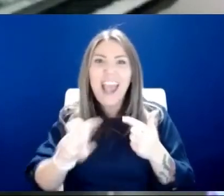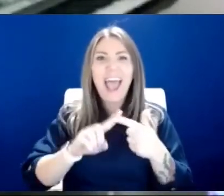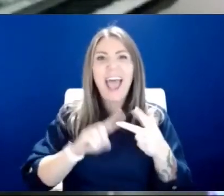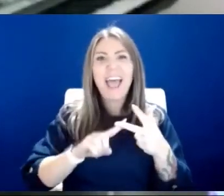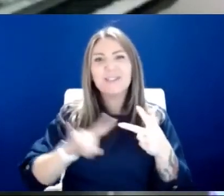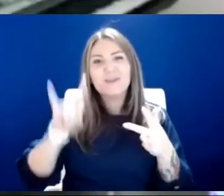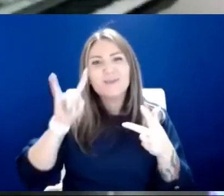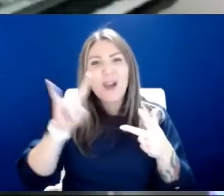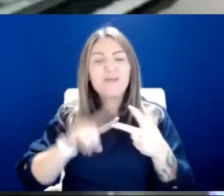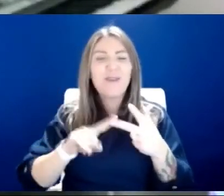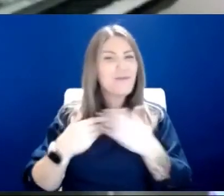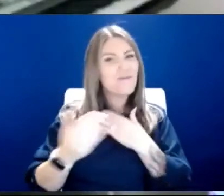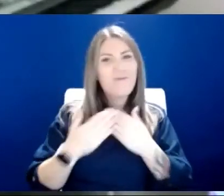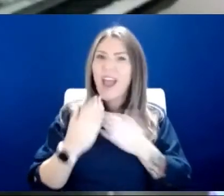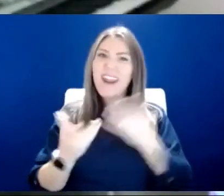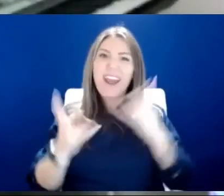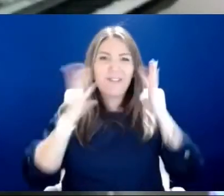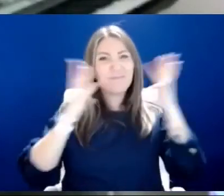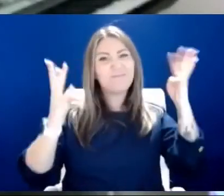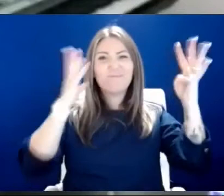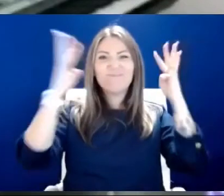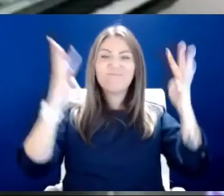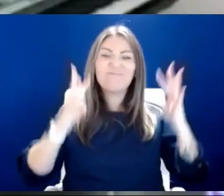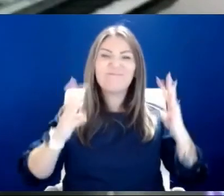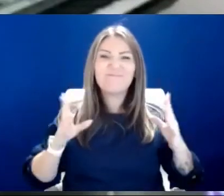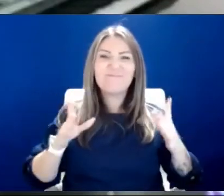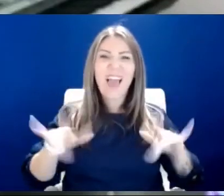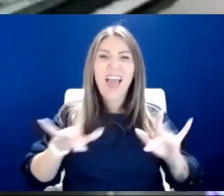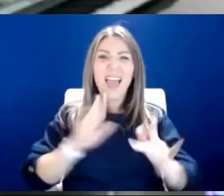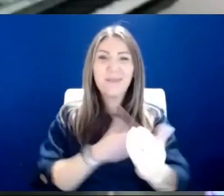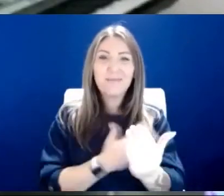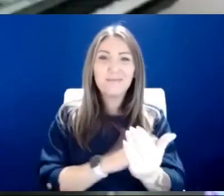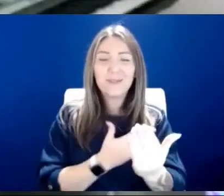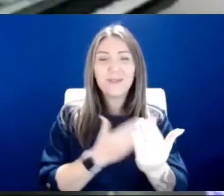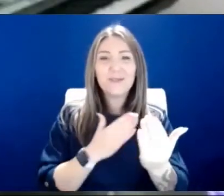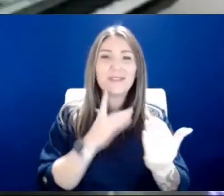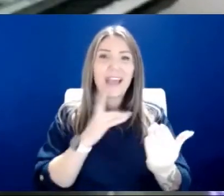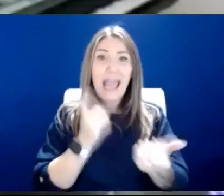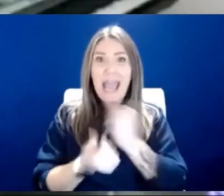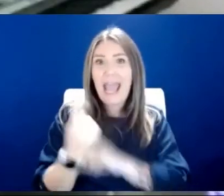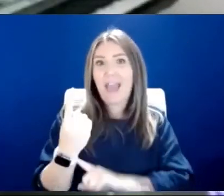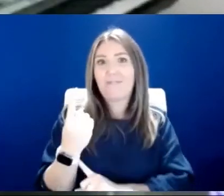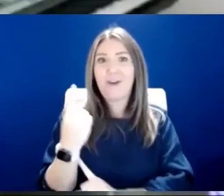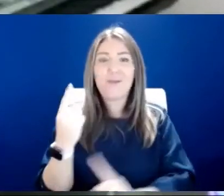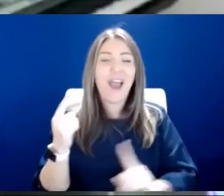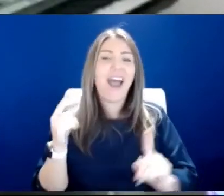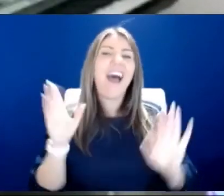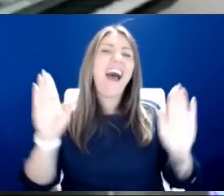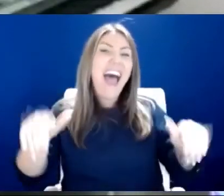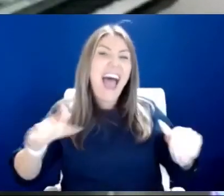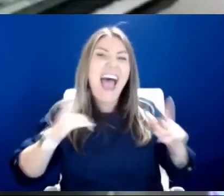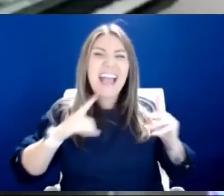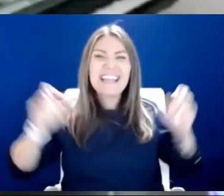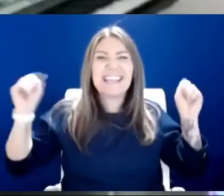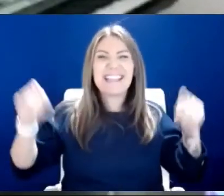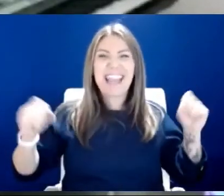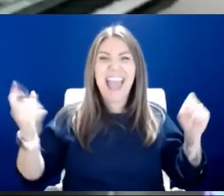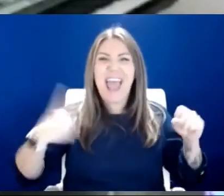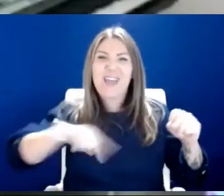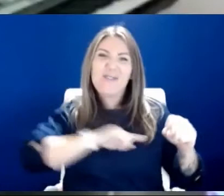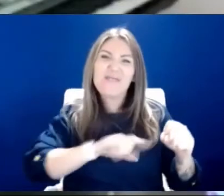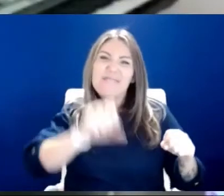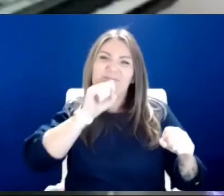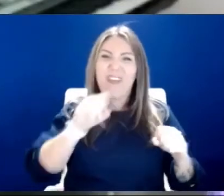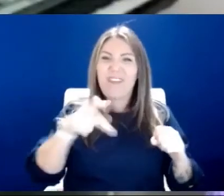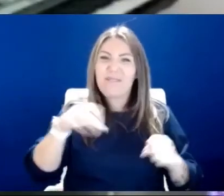whatever we could come up with, you know, that's what we did. So everybody there, you'd say, oh, well, we love the Patillos, you know,